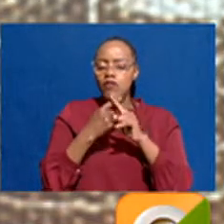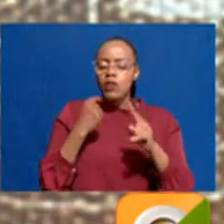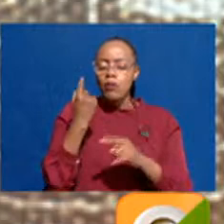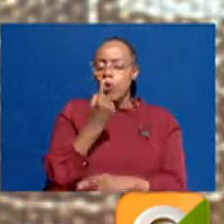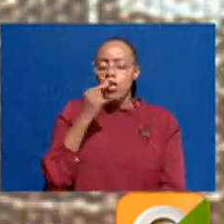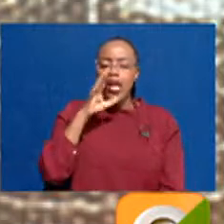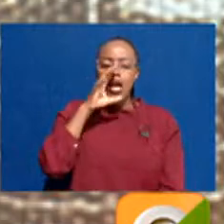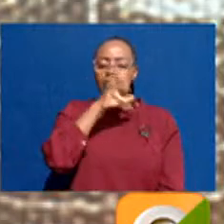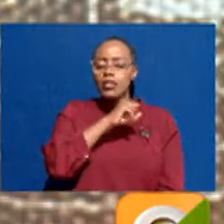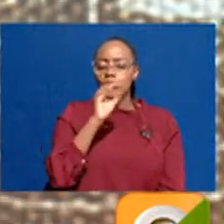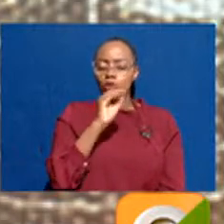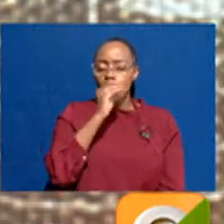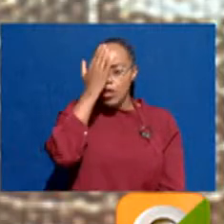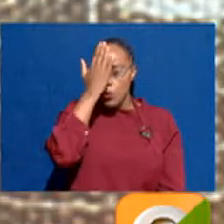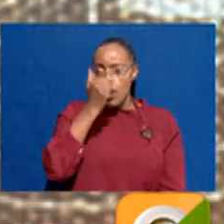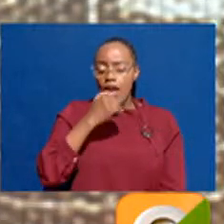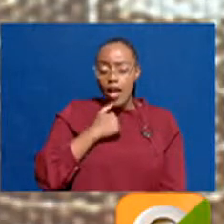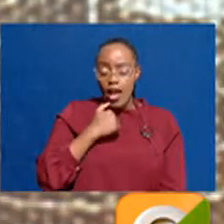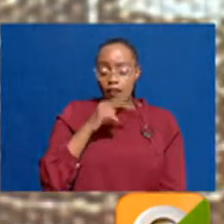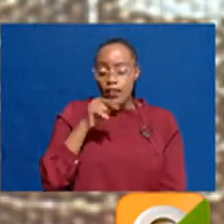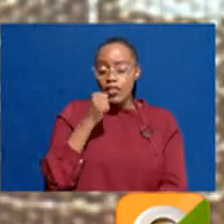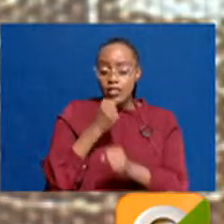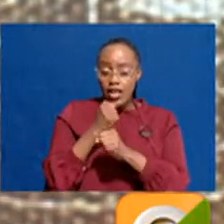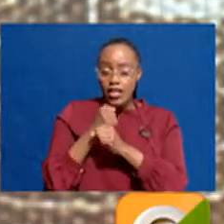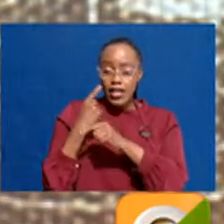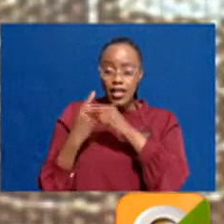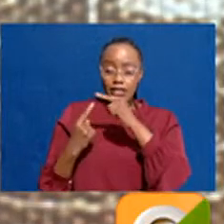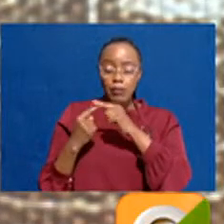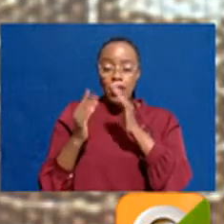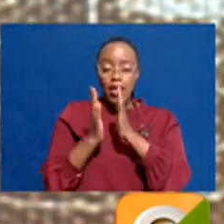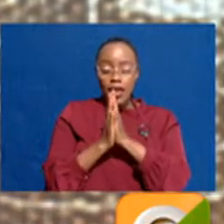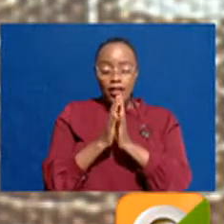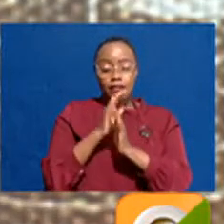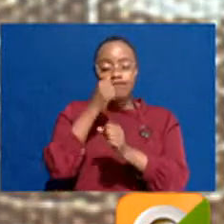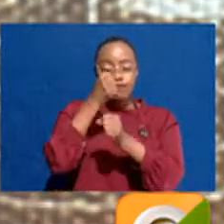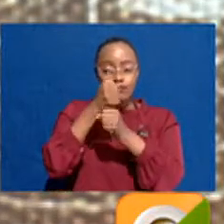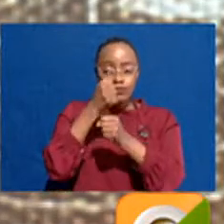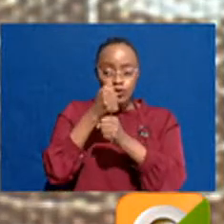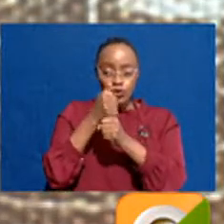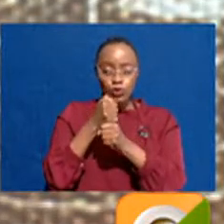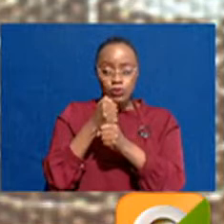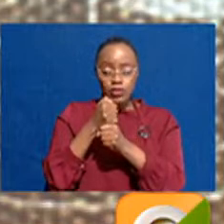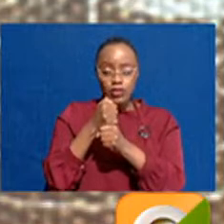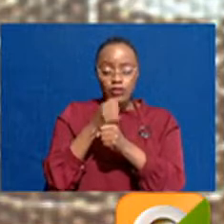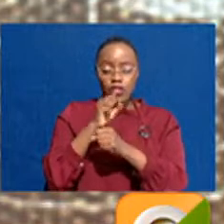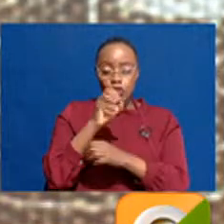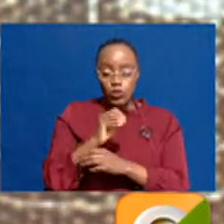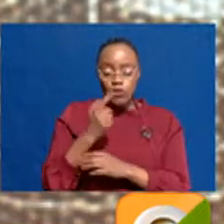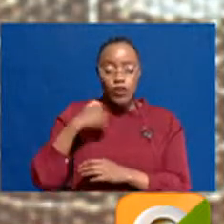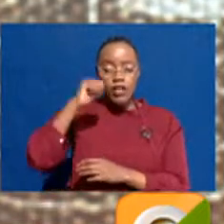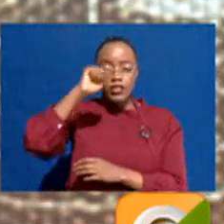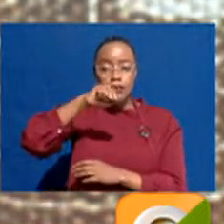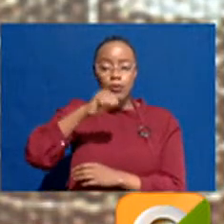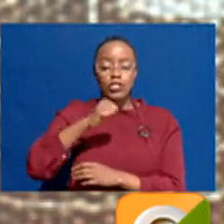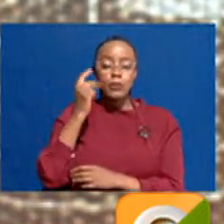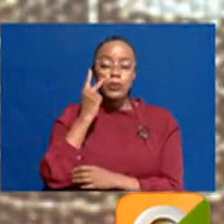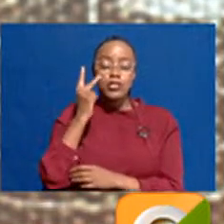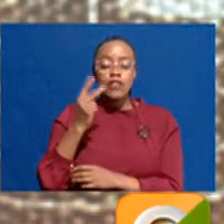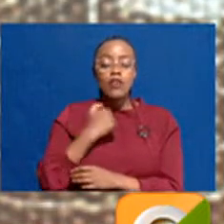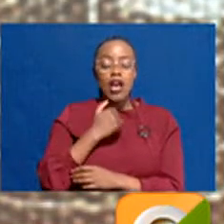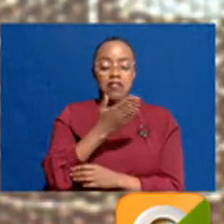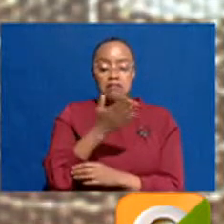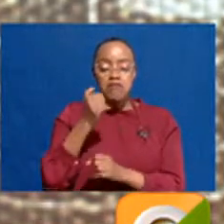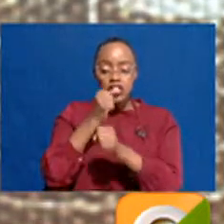assumptions, because we go through job descriptions, right, when we're evaluating jobs. So we're able to see that there are